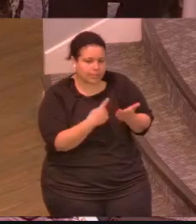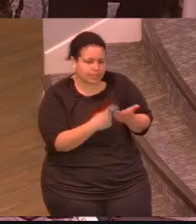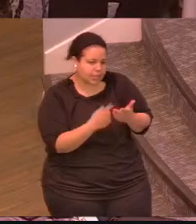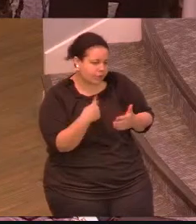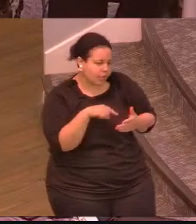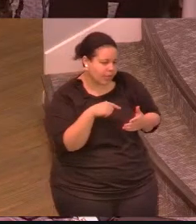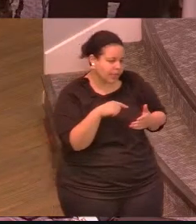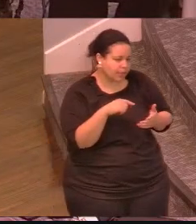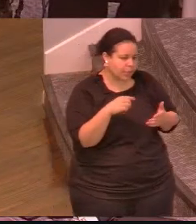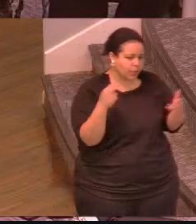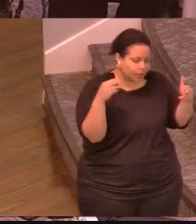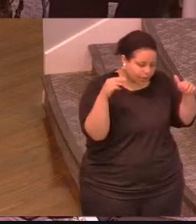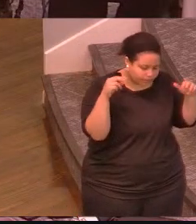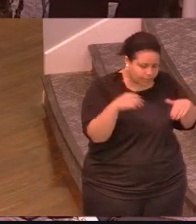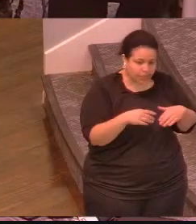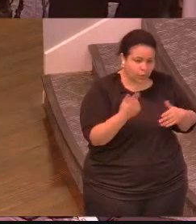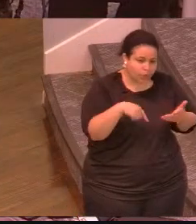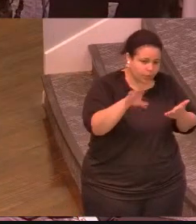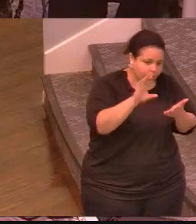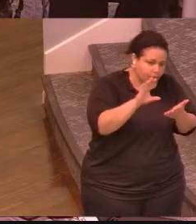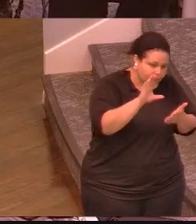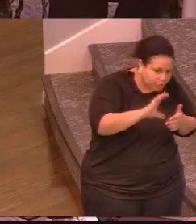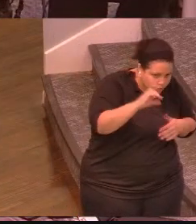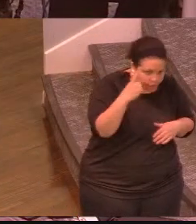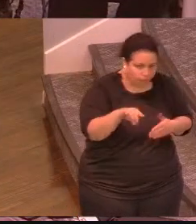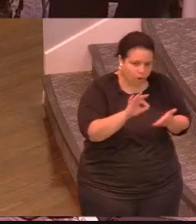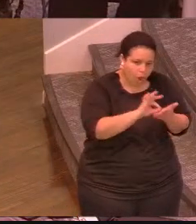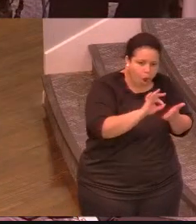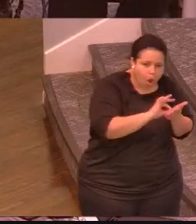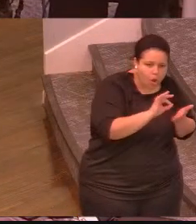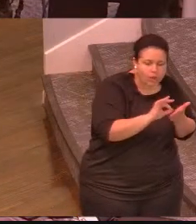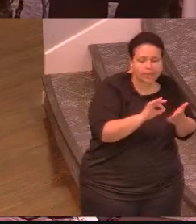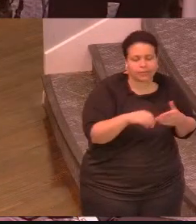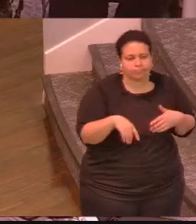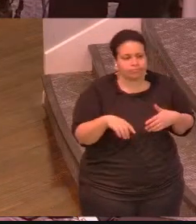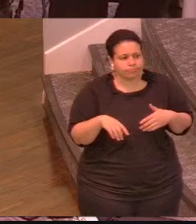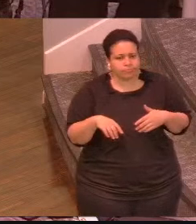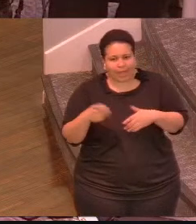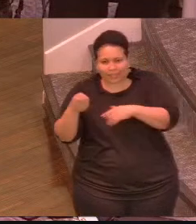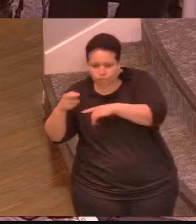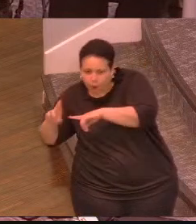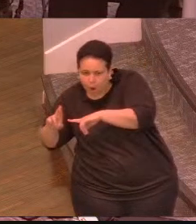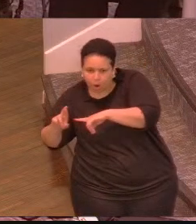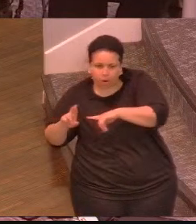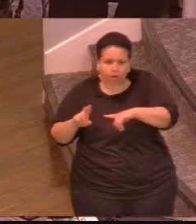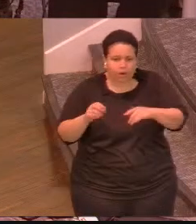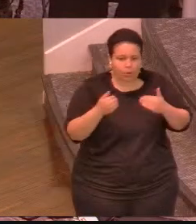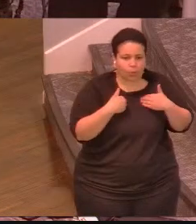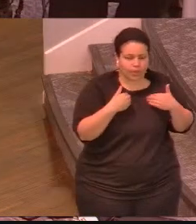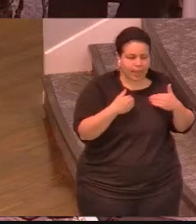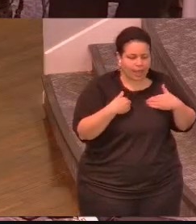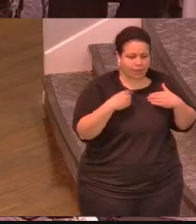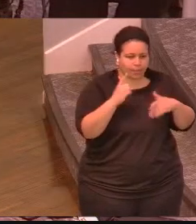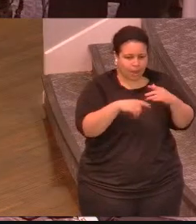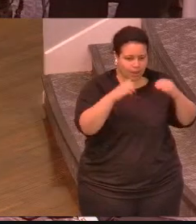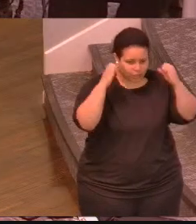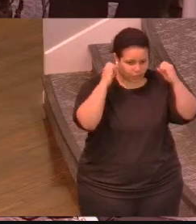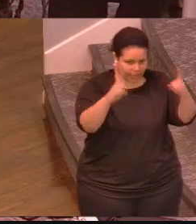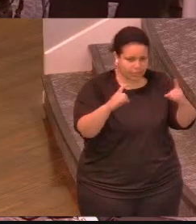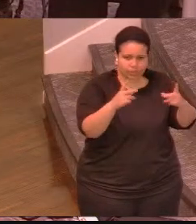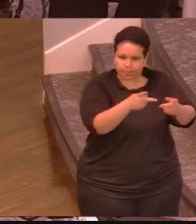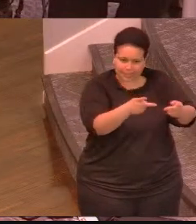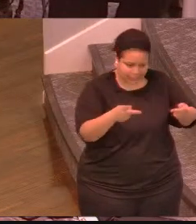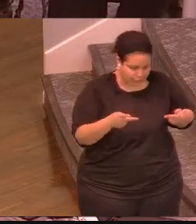or a position audit. So if there is information or data that the Department of Education already has about positions and